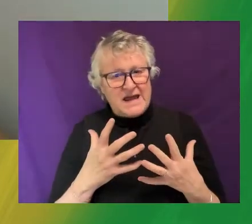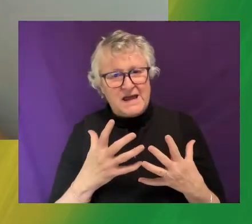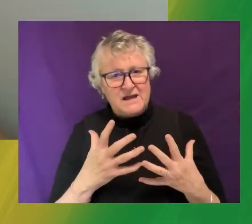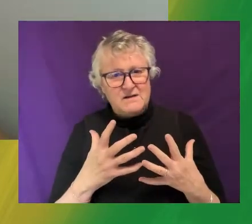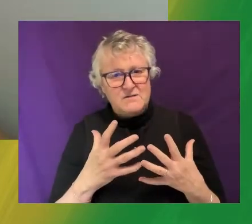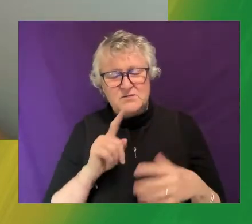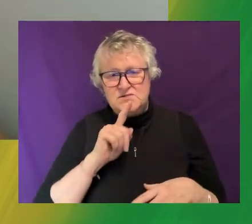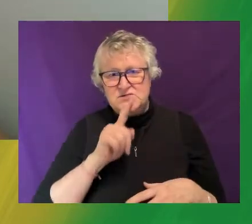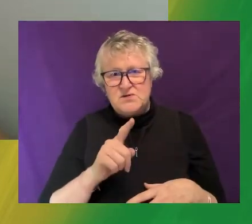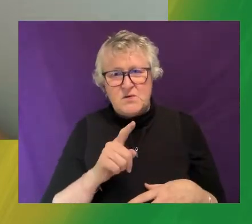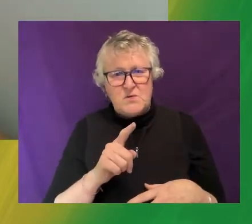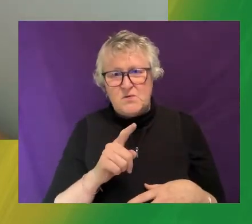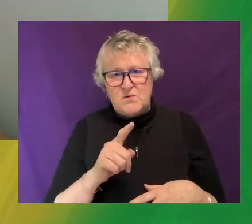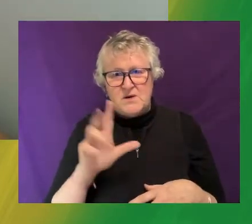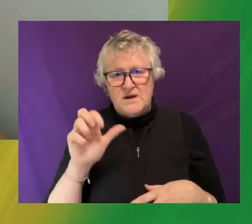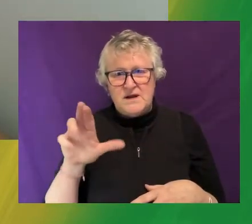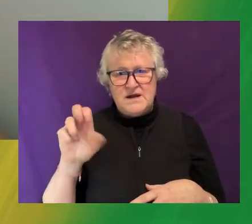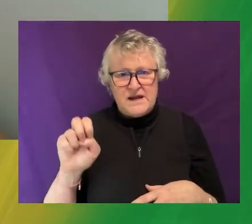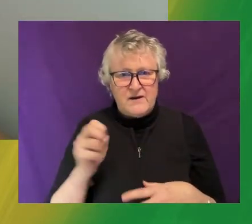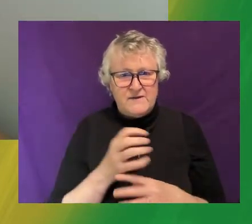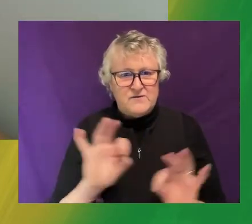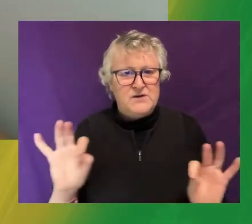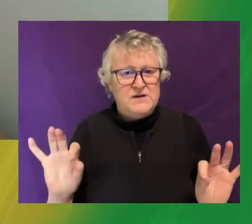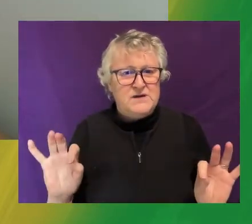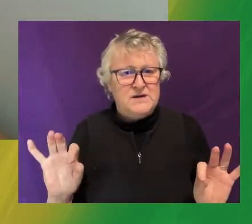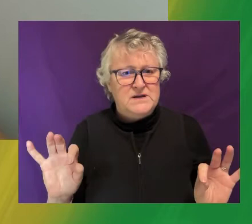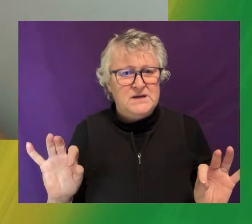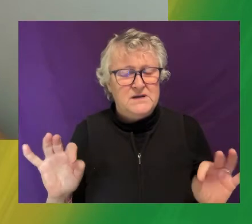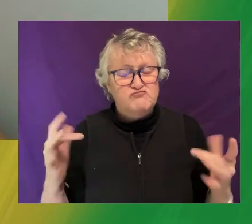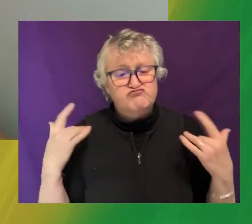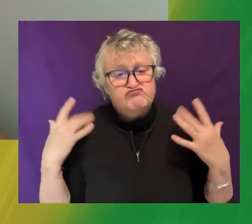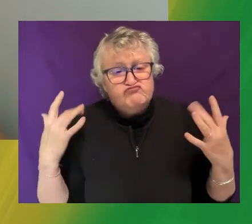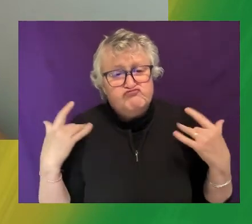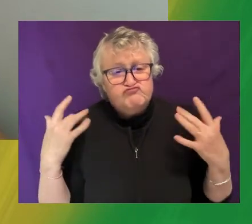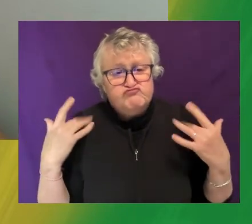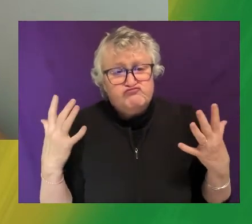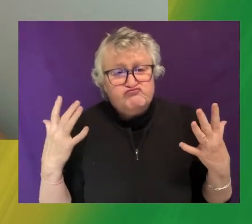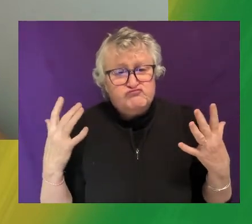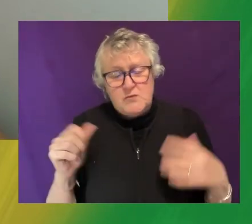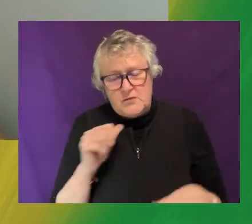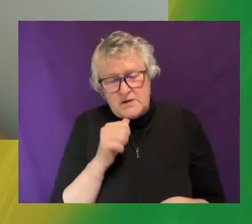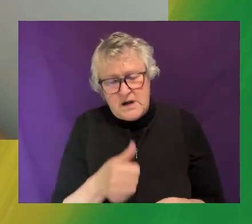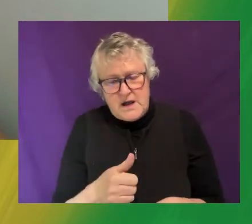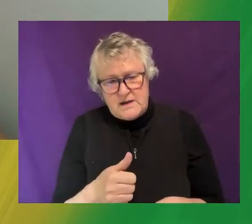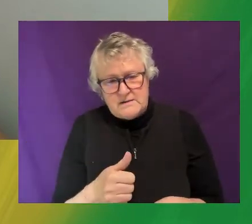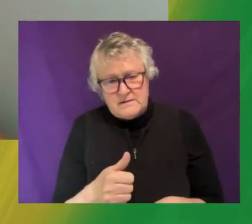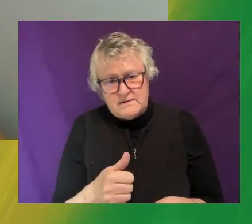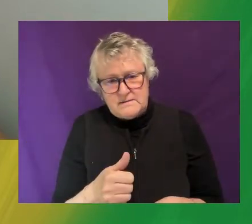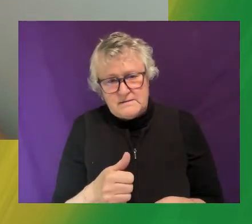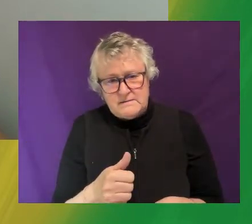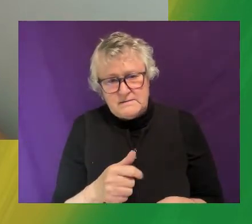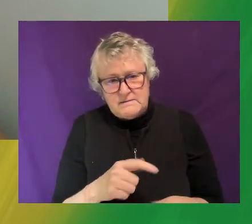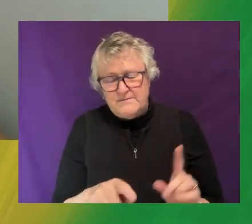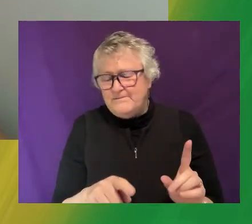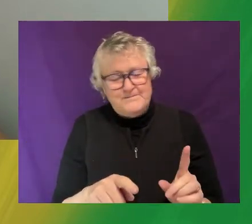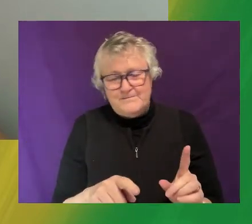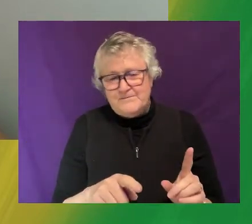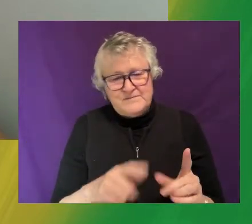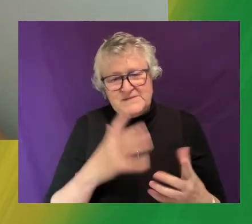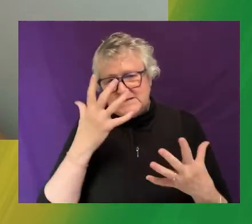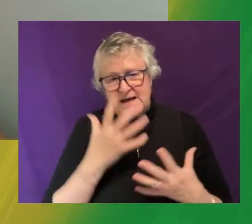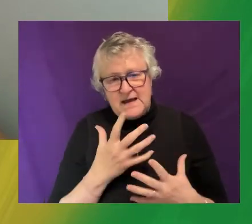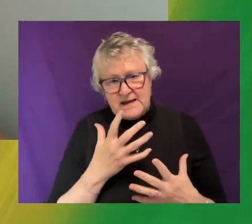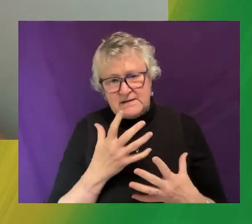Disconnected is not what we're meant to be. Get it? Get